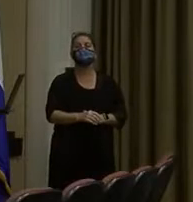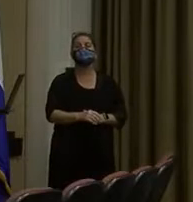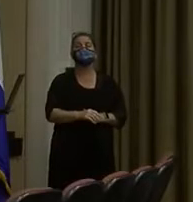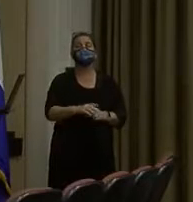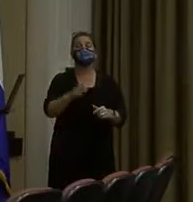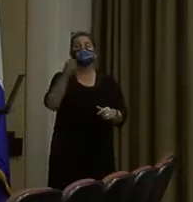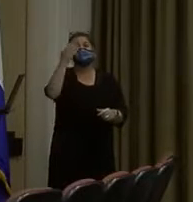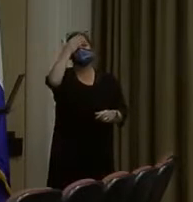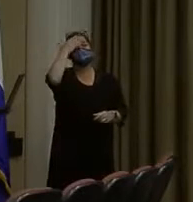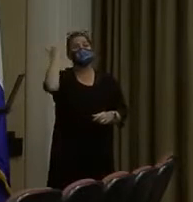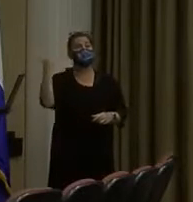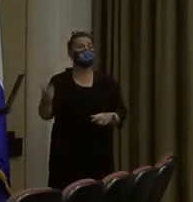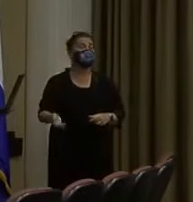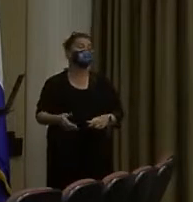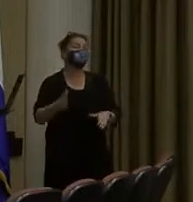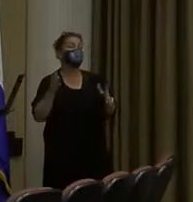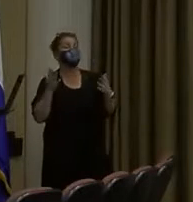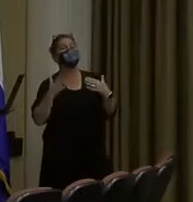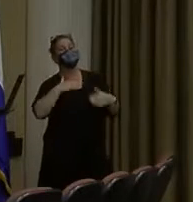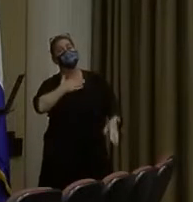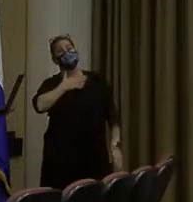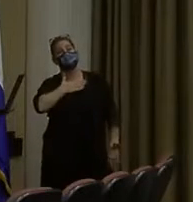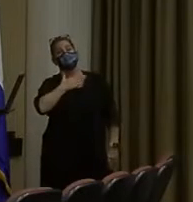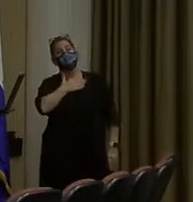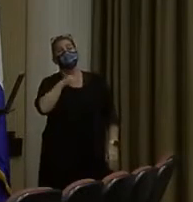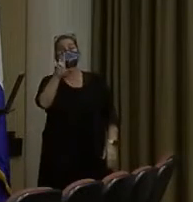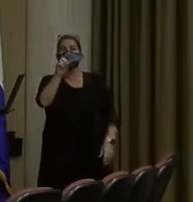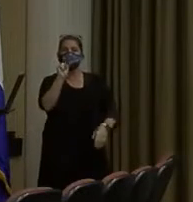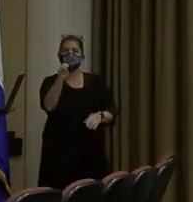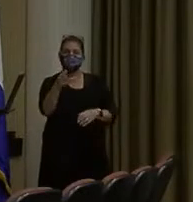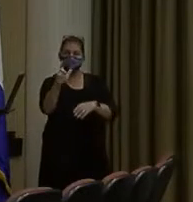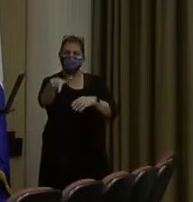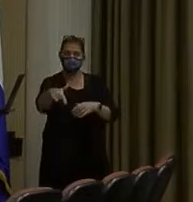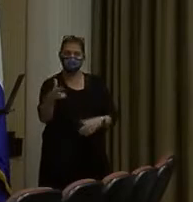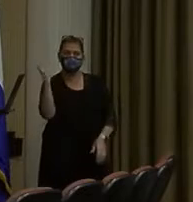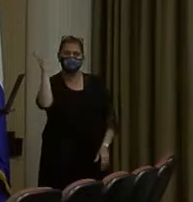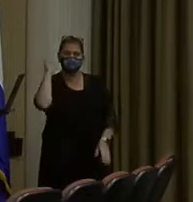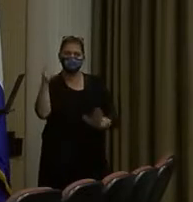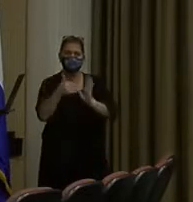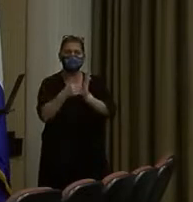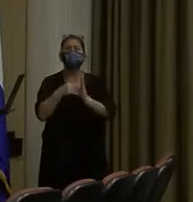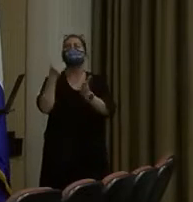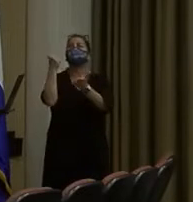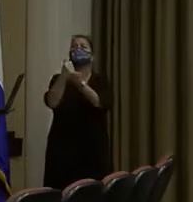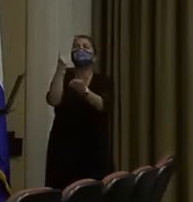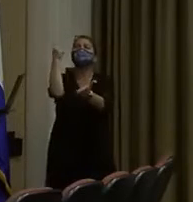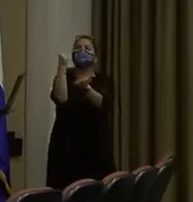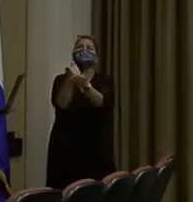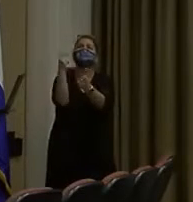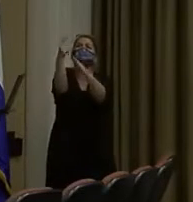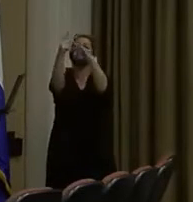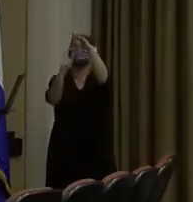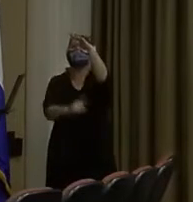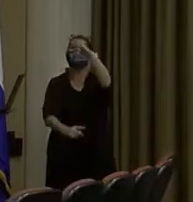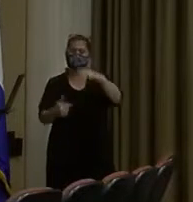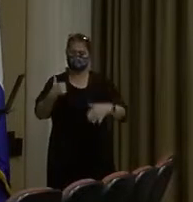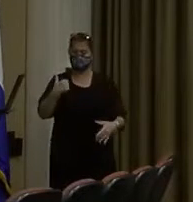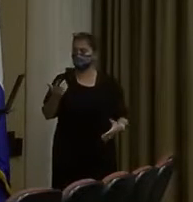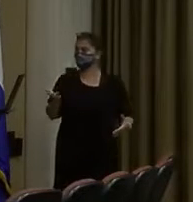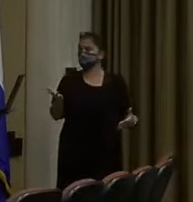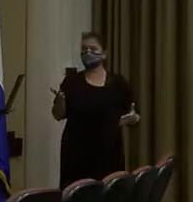And my gosh, 30 seconds maybe, max, goes by, and we hear again, "Help, help, I'm